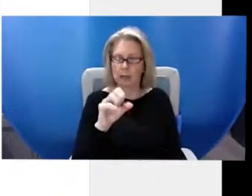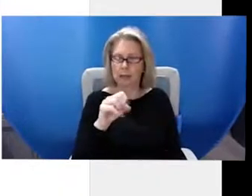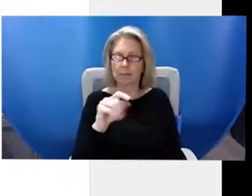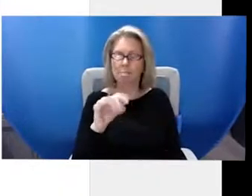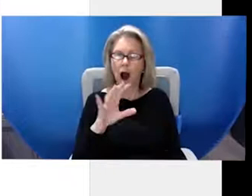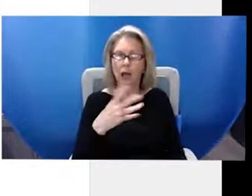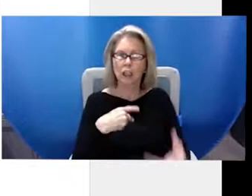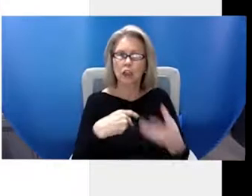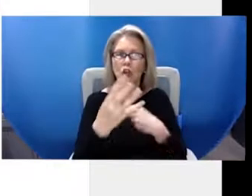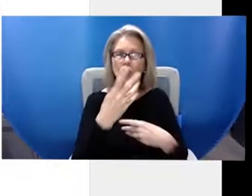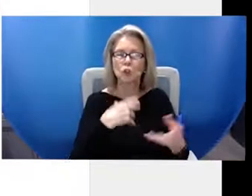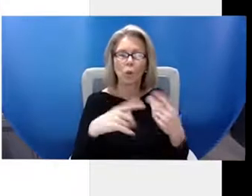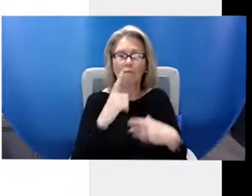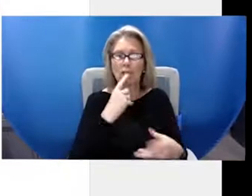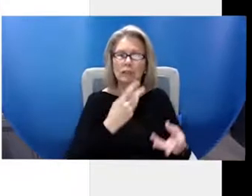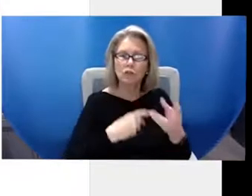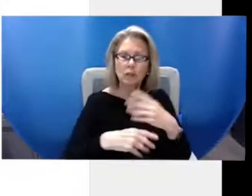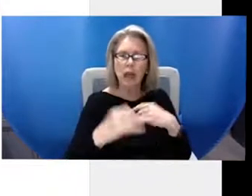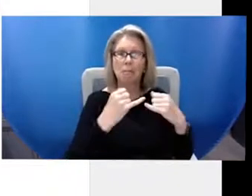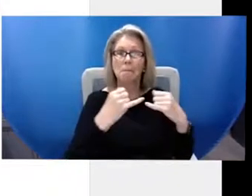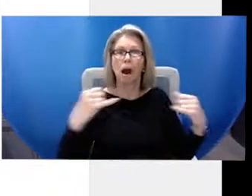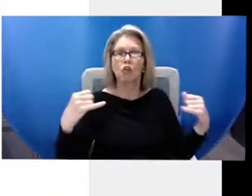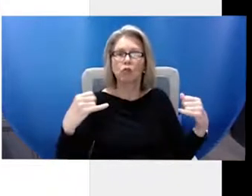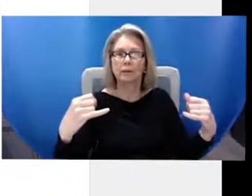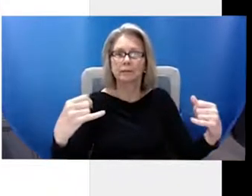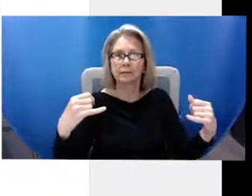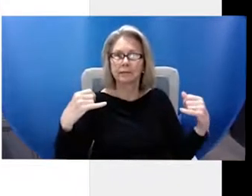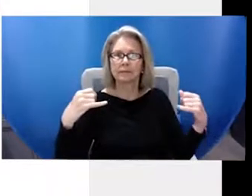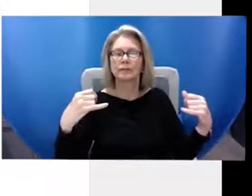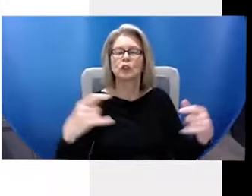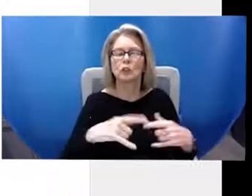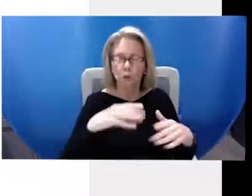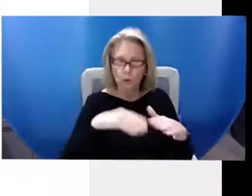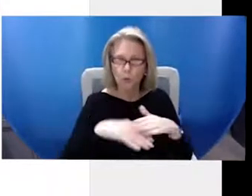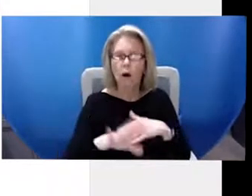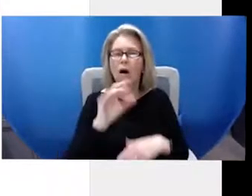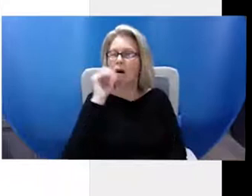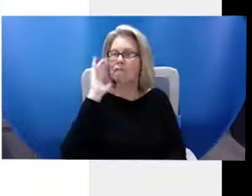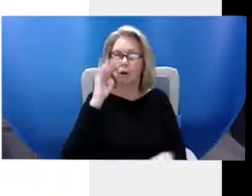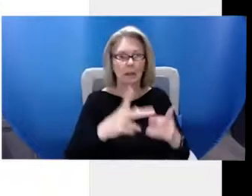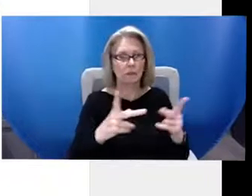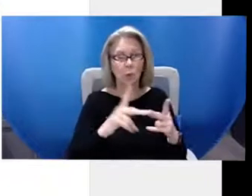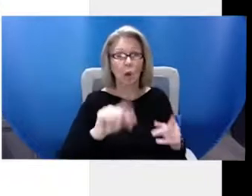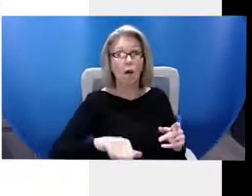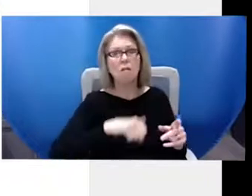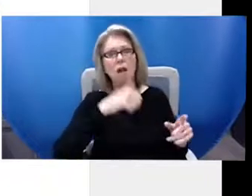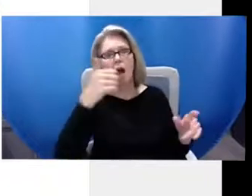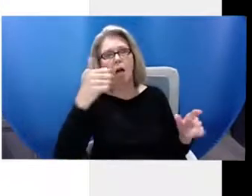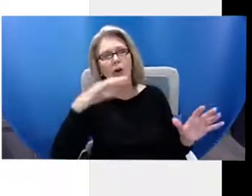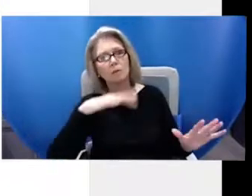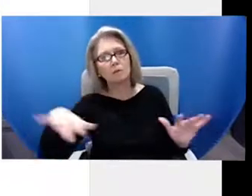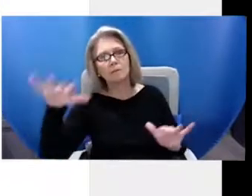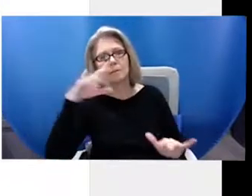an osmotic exchange. And wherever there is an exchange, a boundary is traversed into unfamiliar spheres where